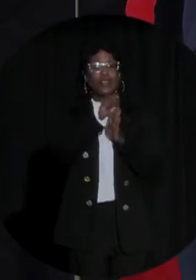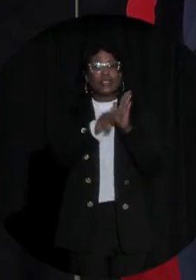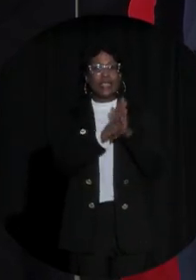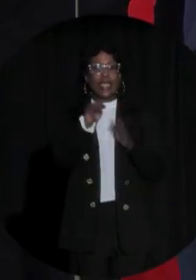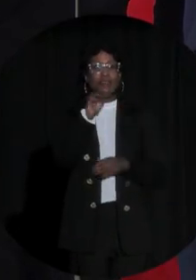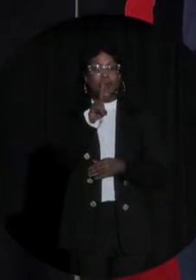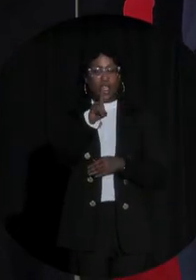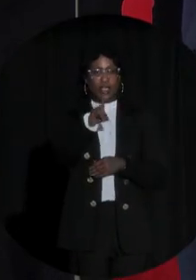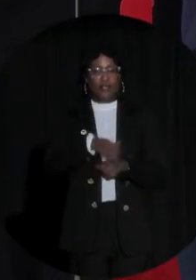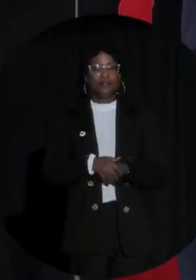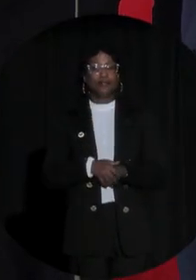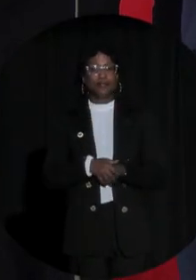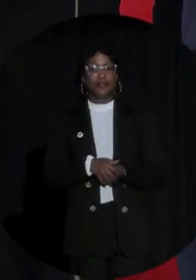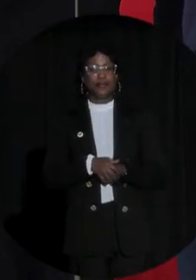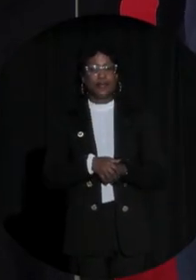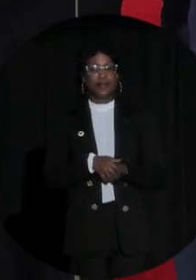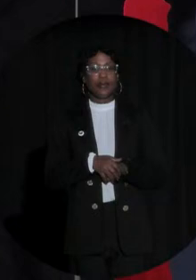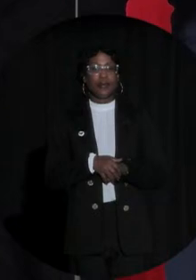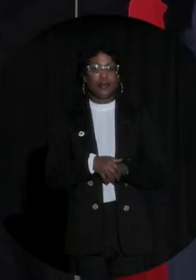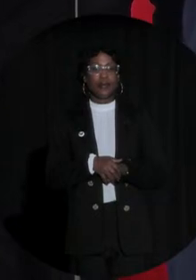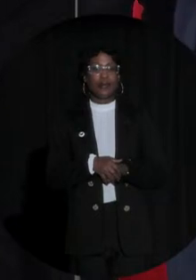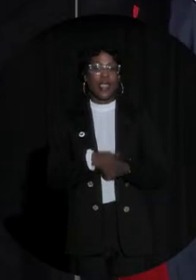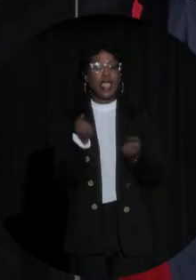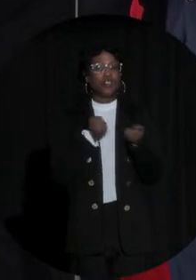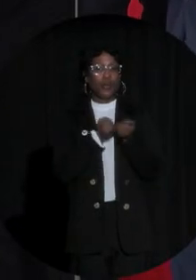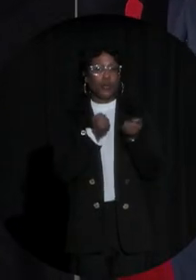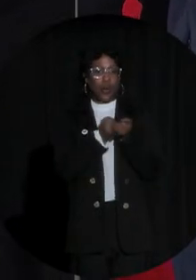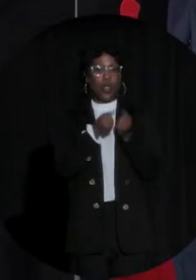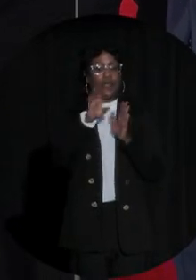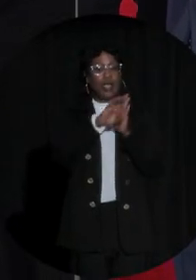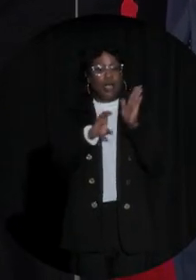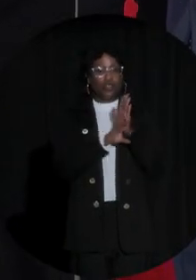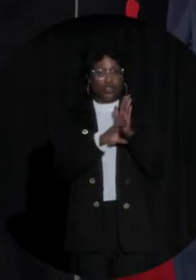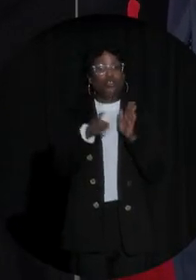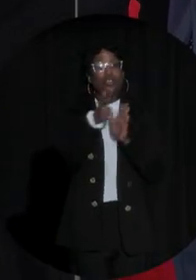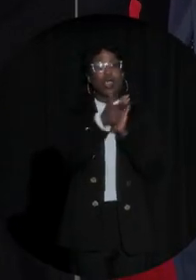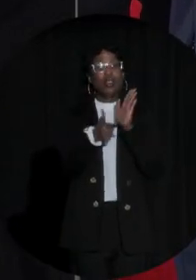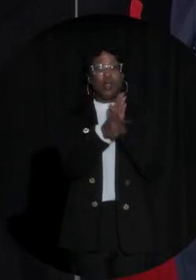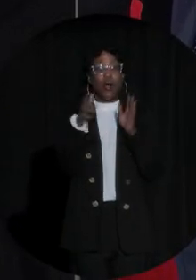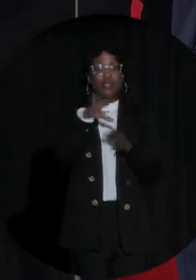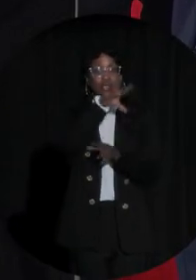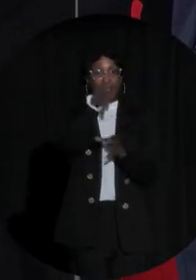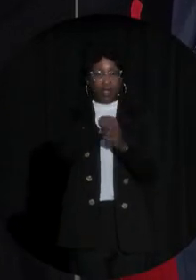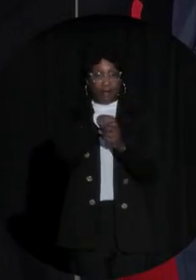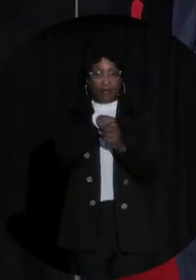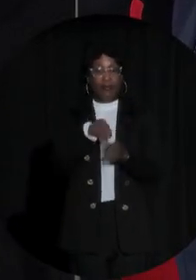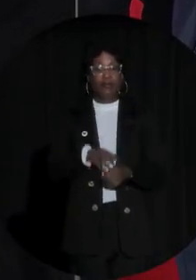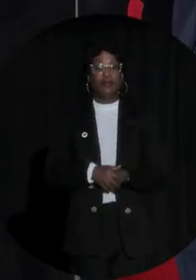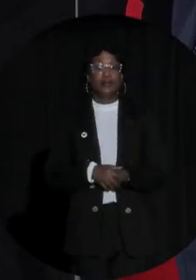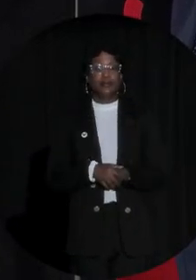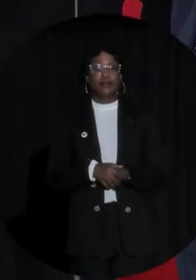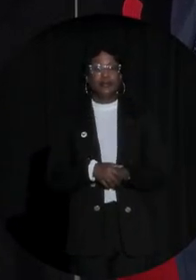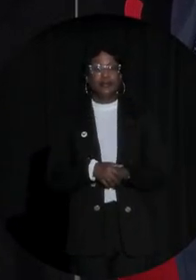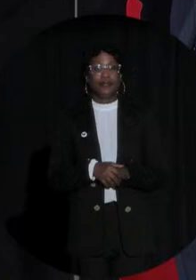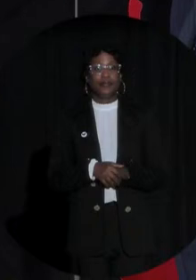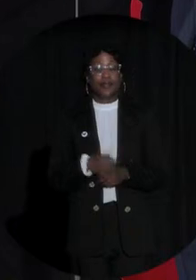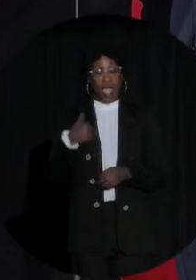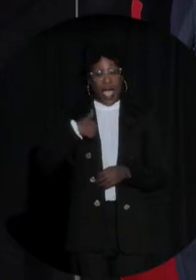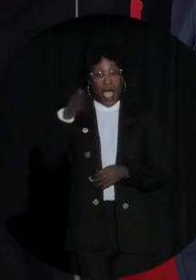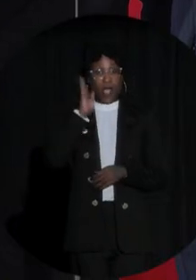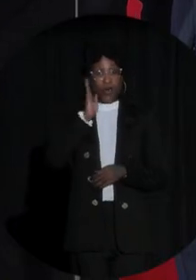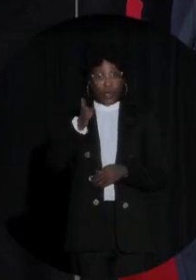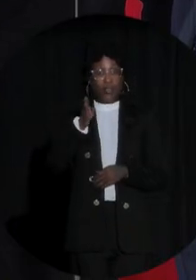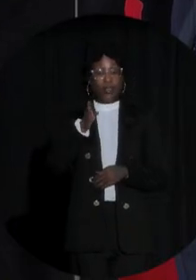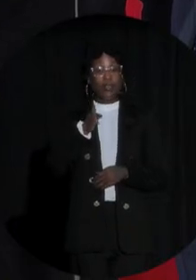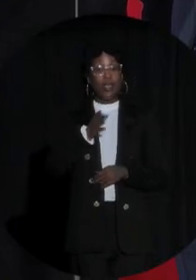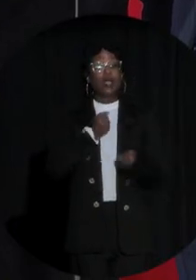the state of Maryland. And support the Constitution and laws thereof. And support the Constitution and the laws thereof. And that I will. And that I